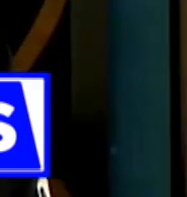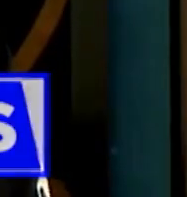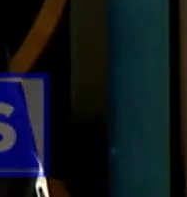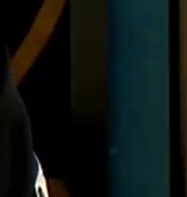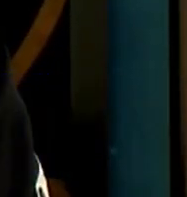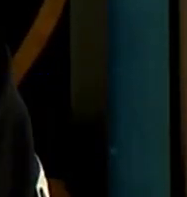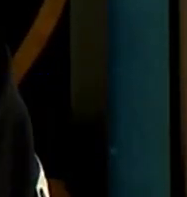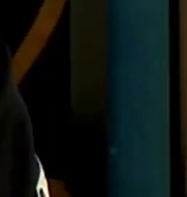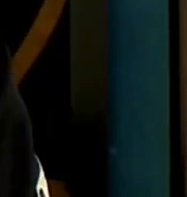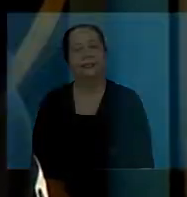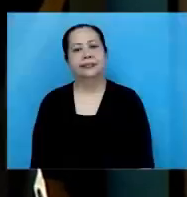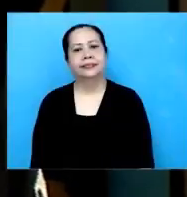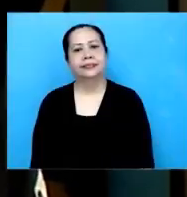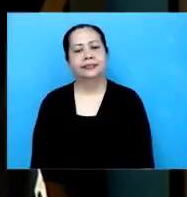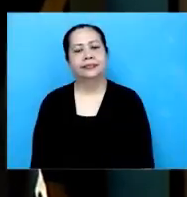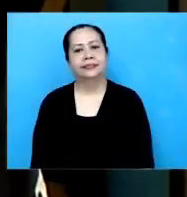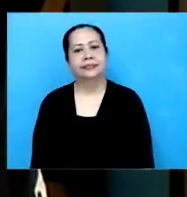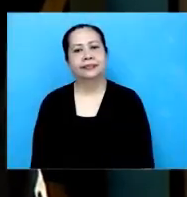you wish them the best,